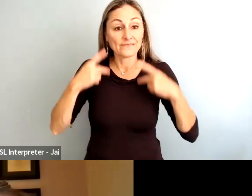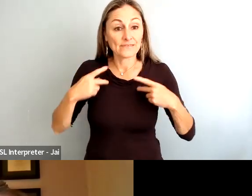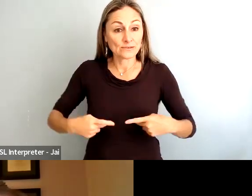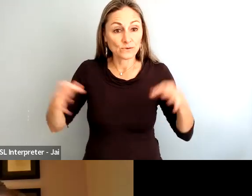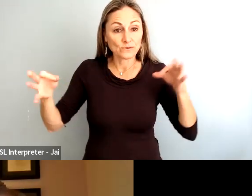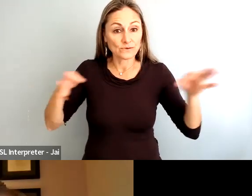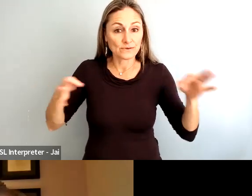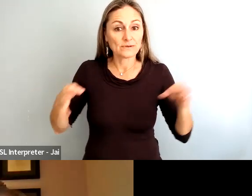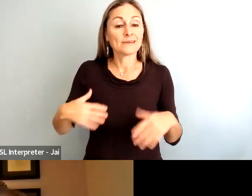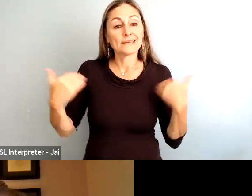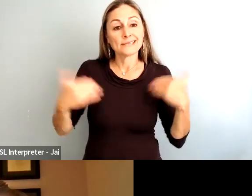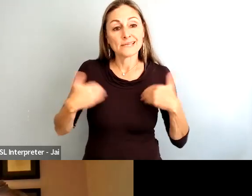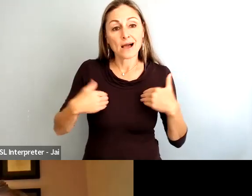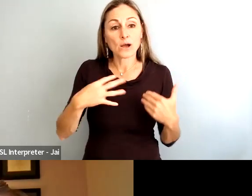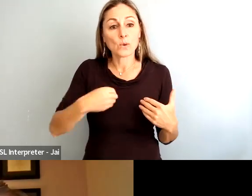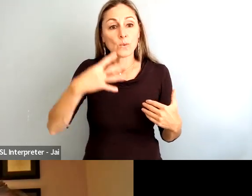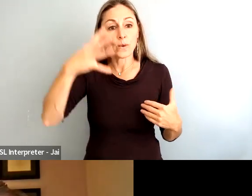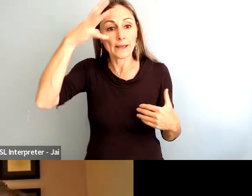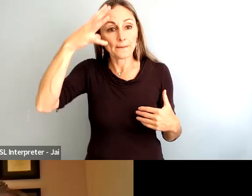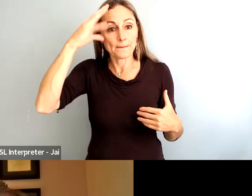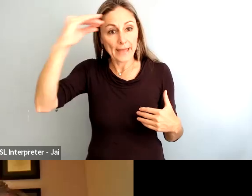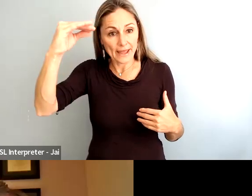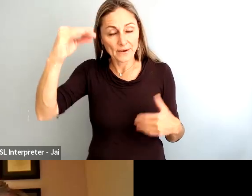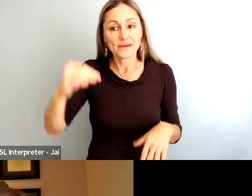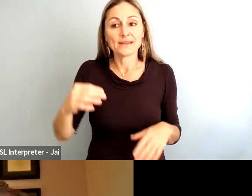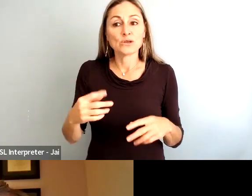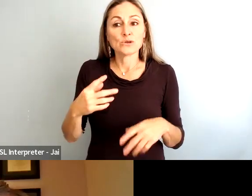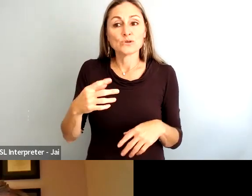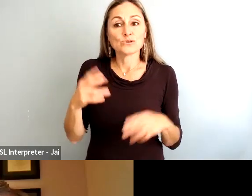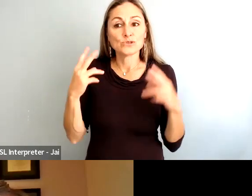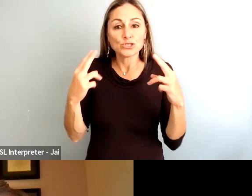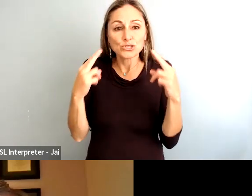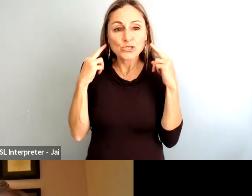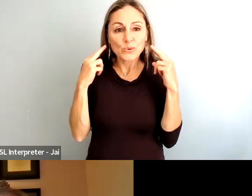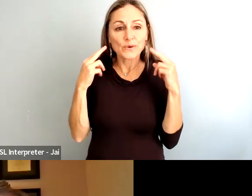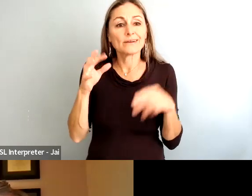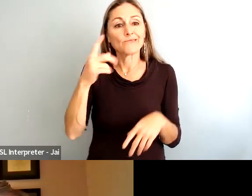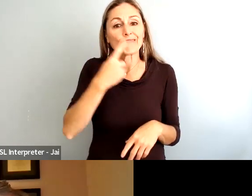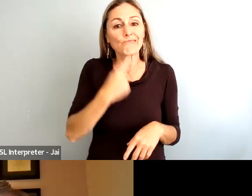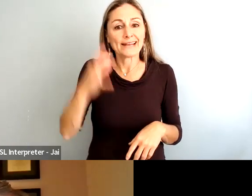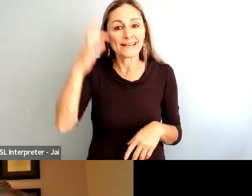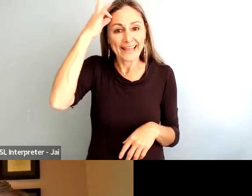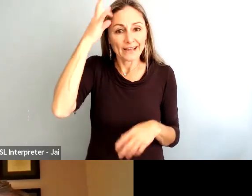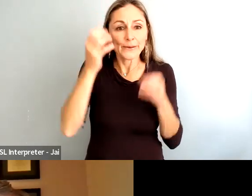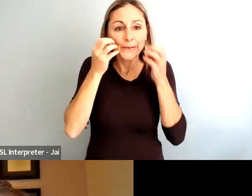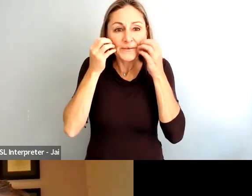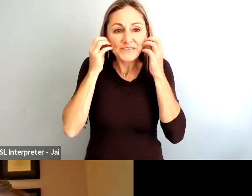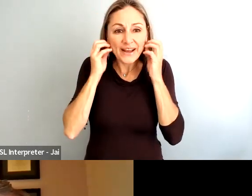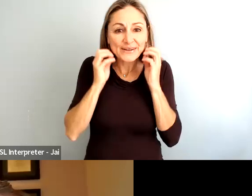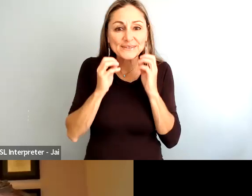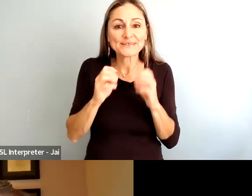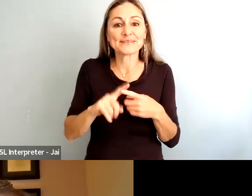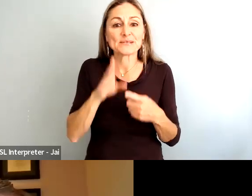I am a young white male with short red hair, freckles, brown eyes, and I'm wearing a